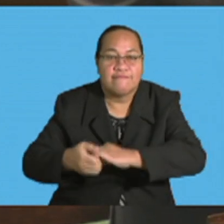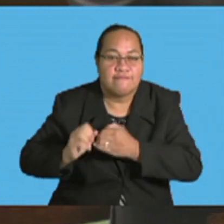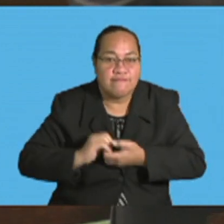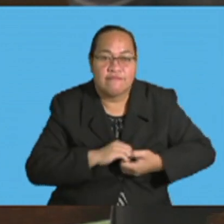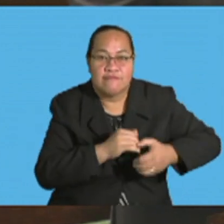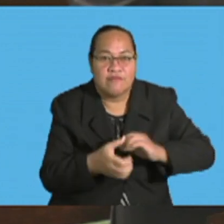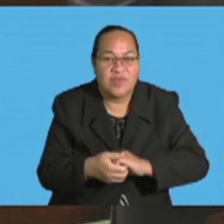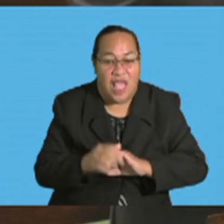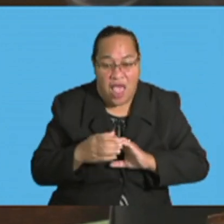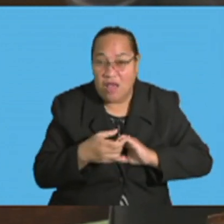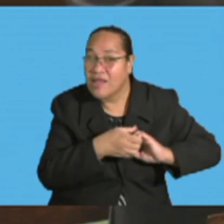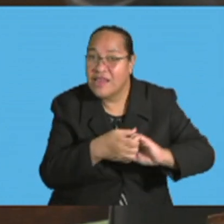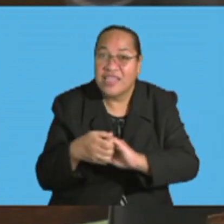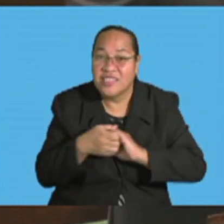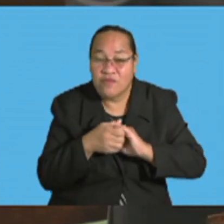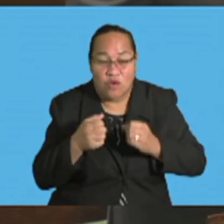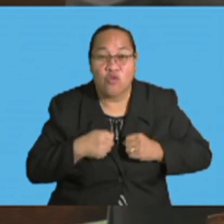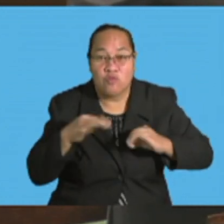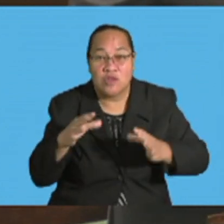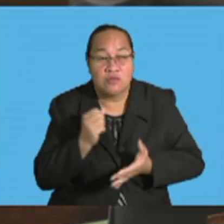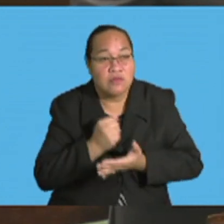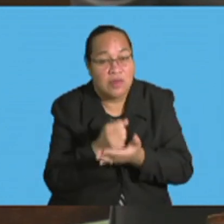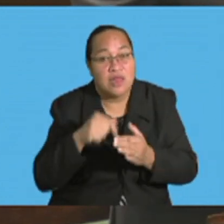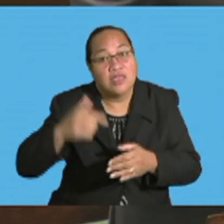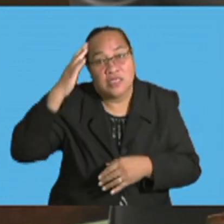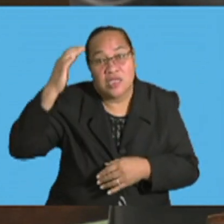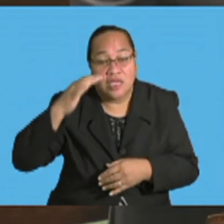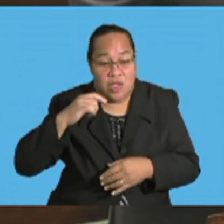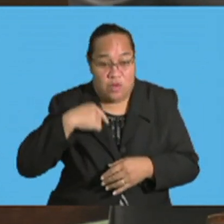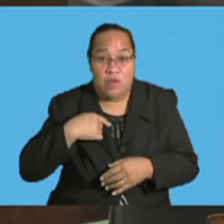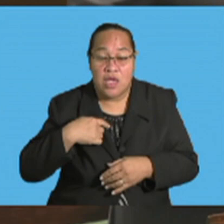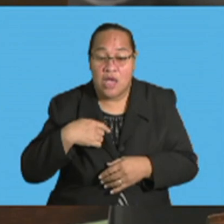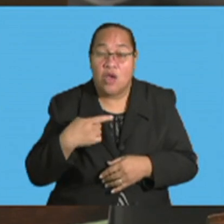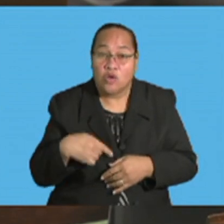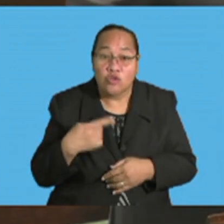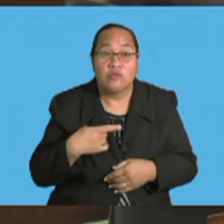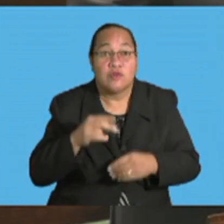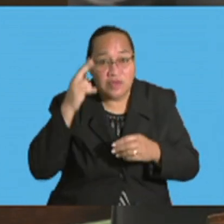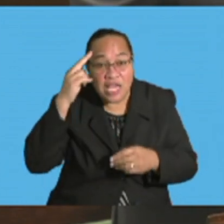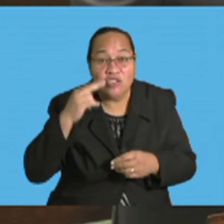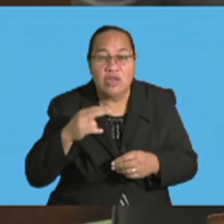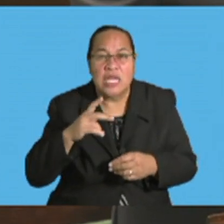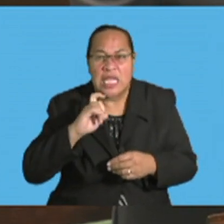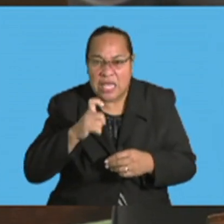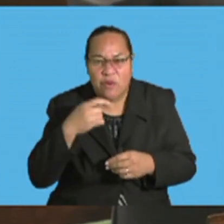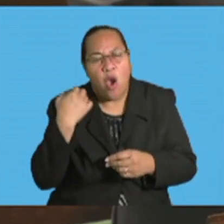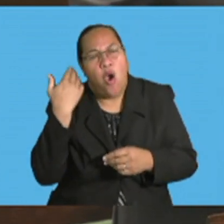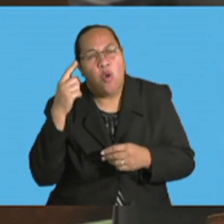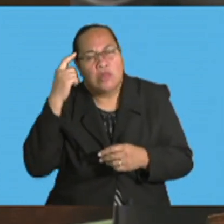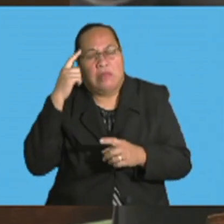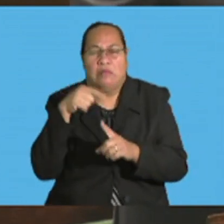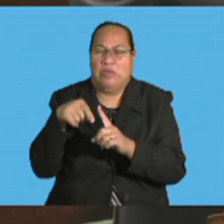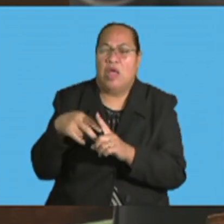and our collective commitments to this country. Every minute we spend viewing national issues as ethnic issues,